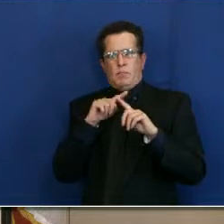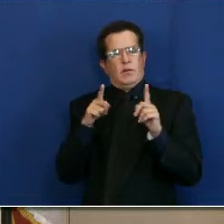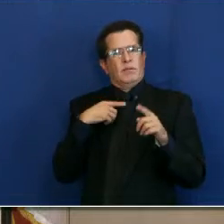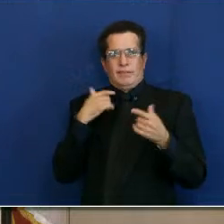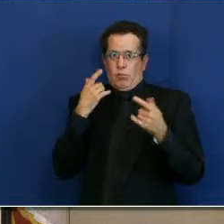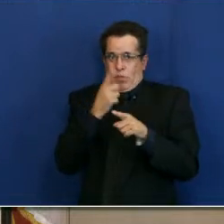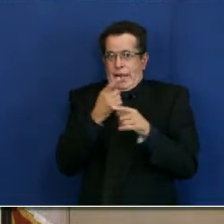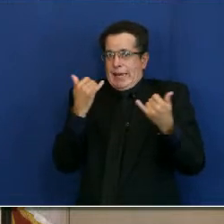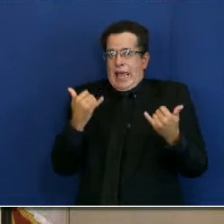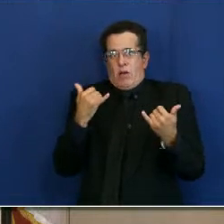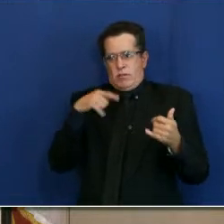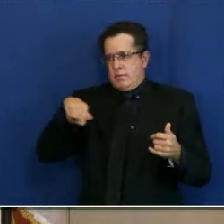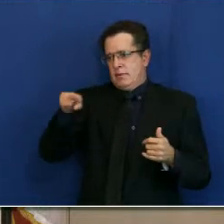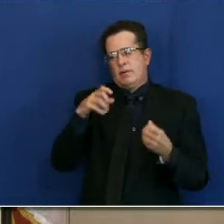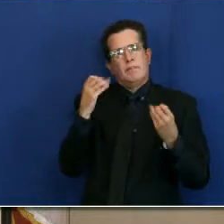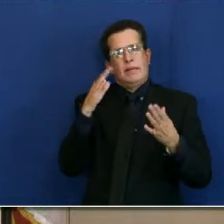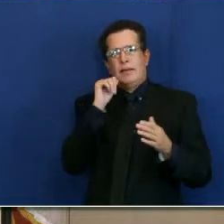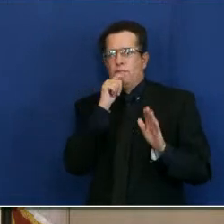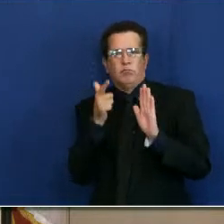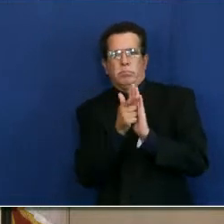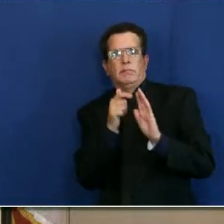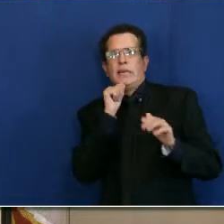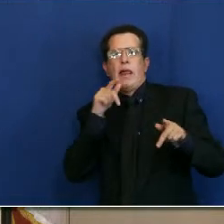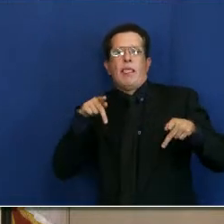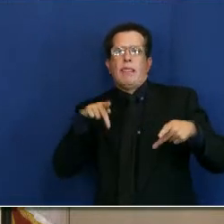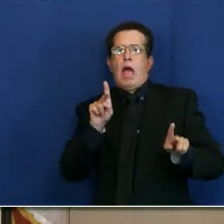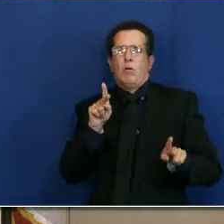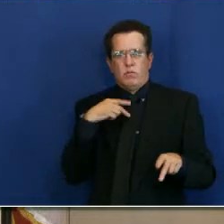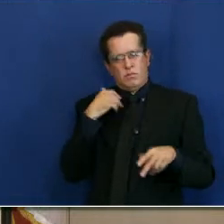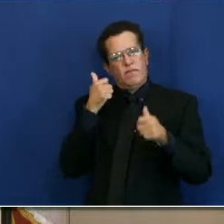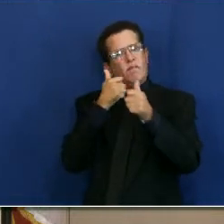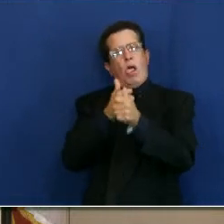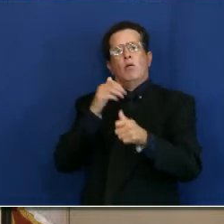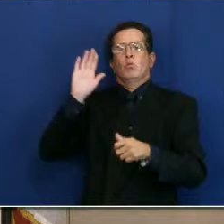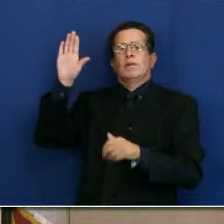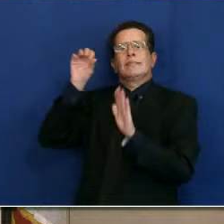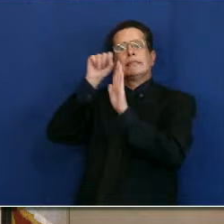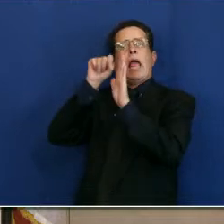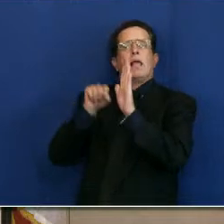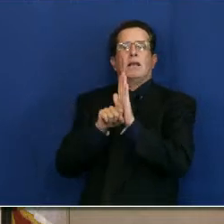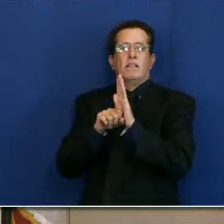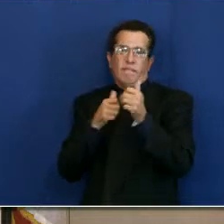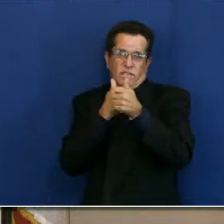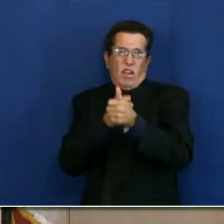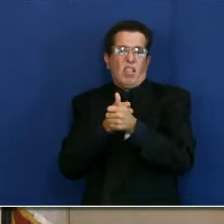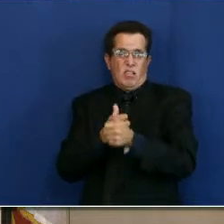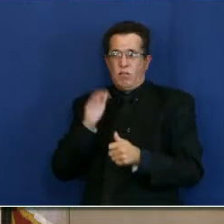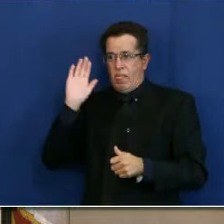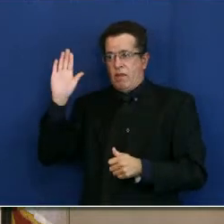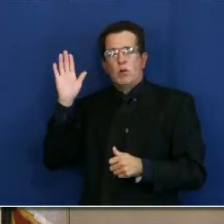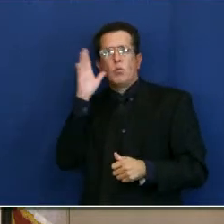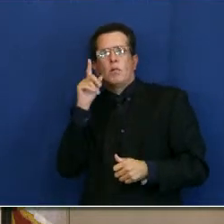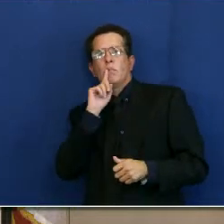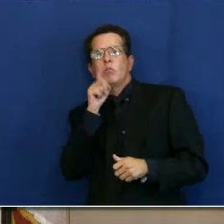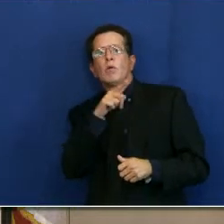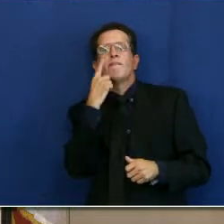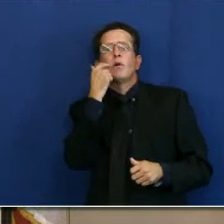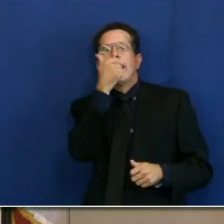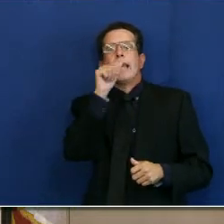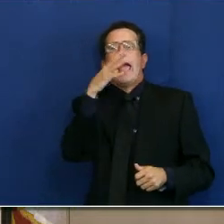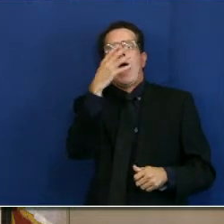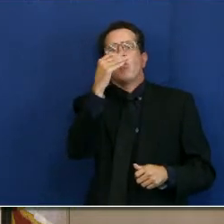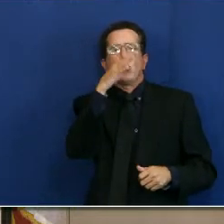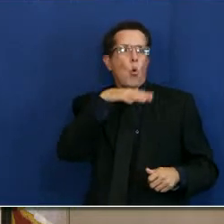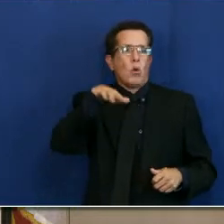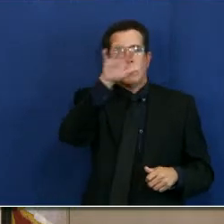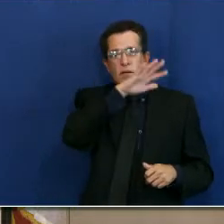now, those are not allowed. And so we're going to continue to work with the state to try and get guidance surrounding outdoor events in hopes that some of these